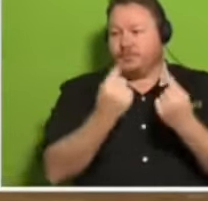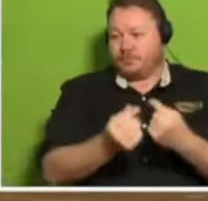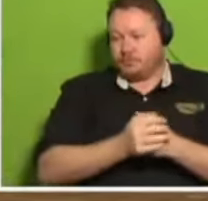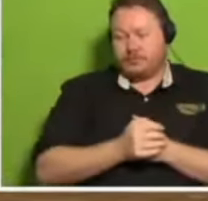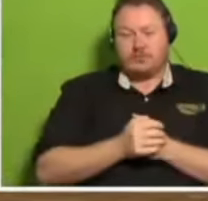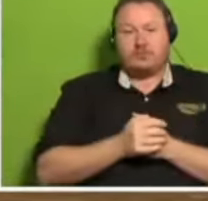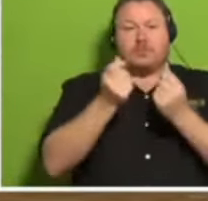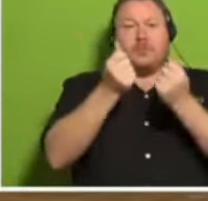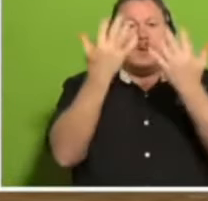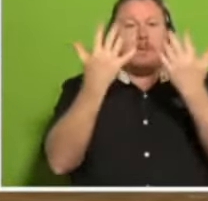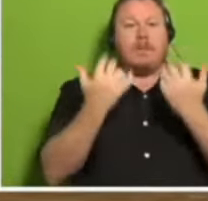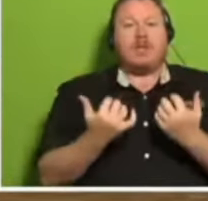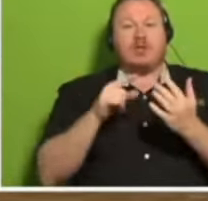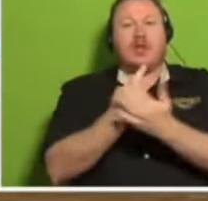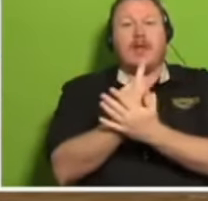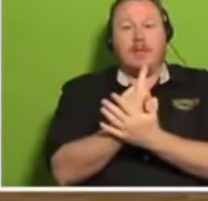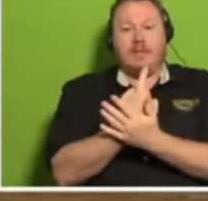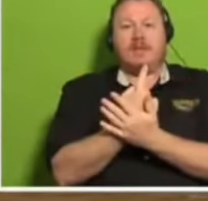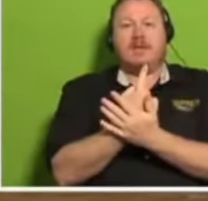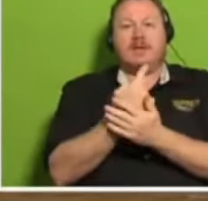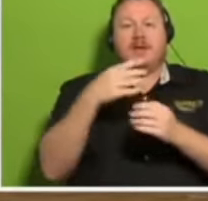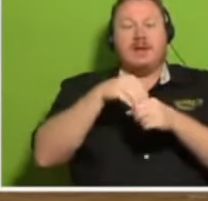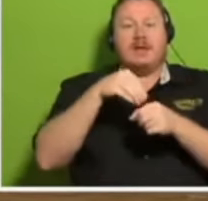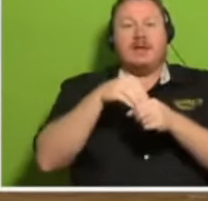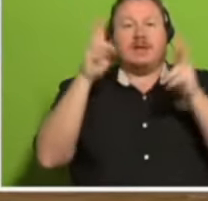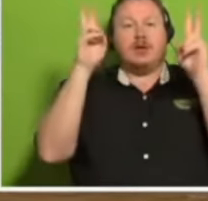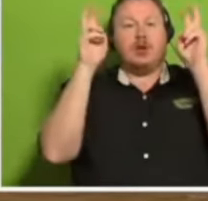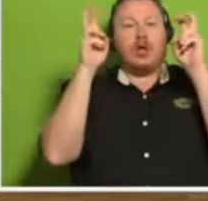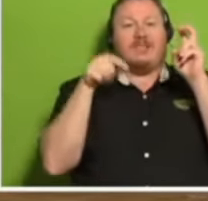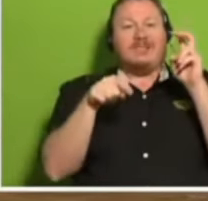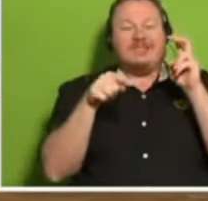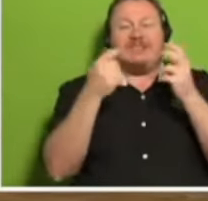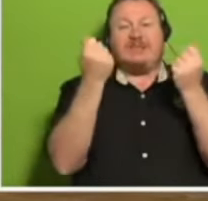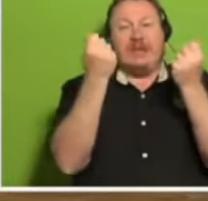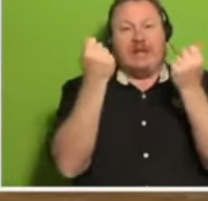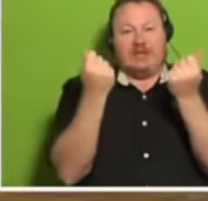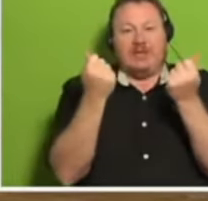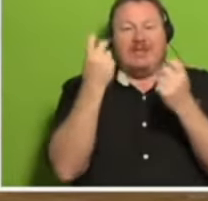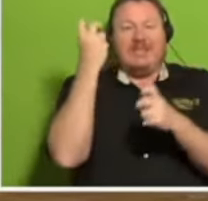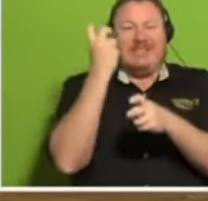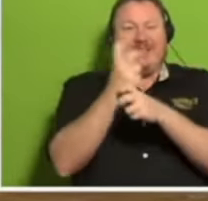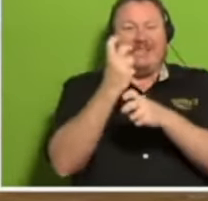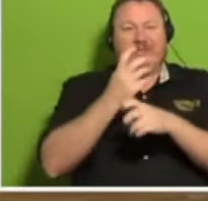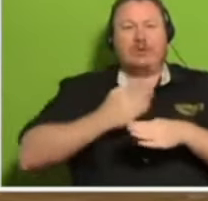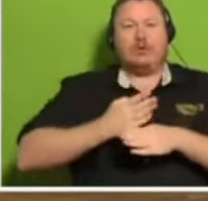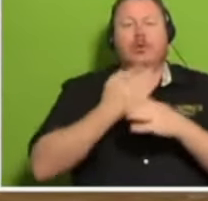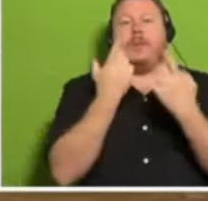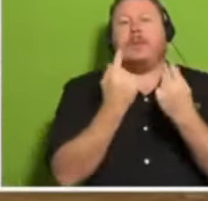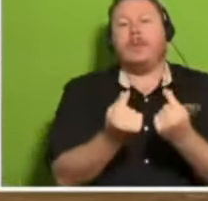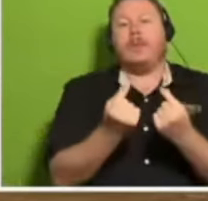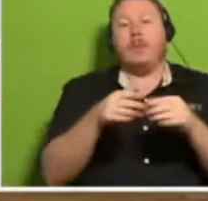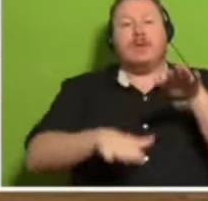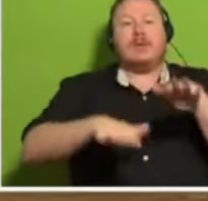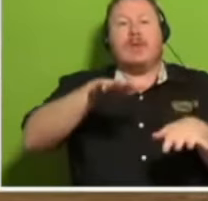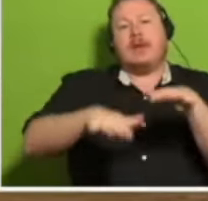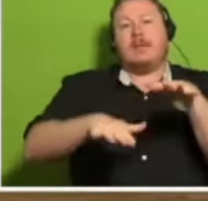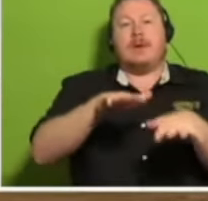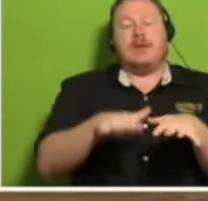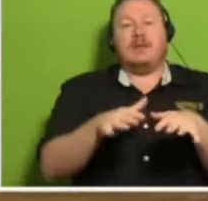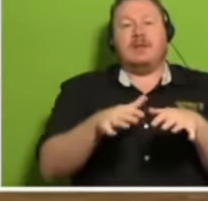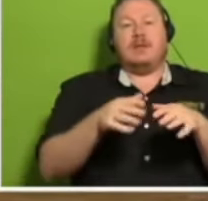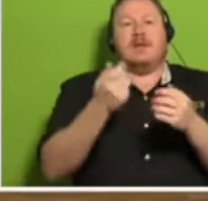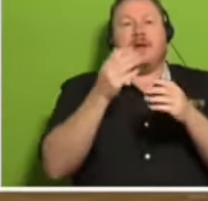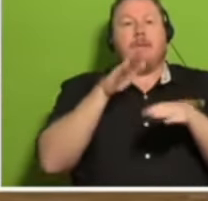This budget takes place in a fiscal context that requires us to do the difficult job of stabilizing public